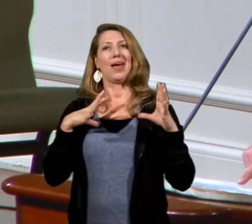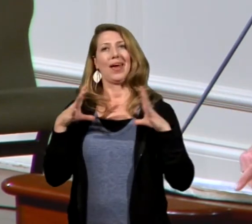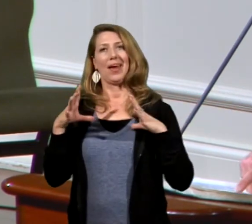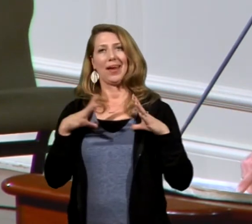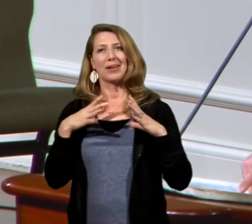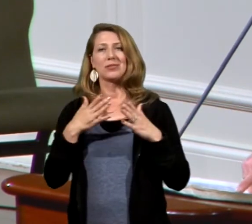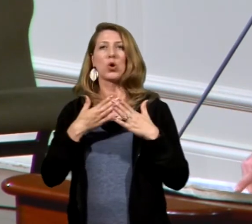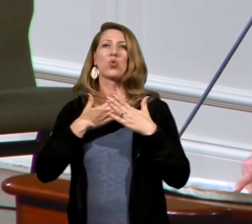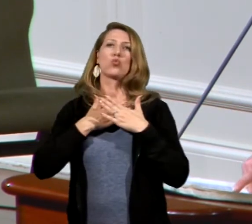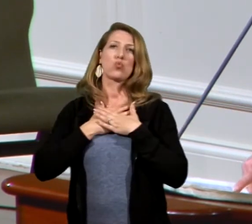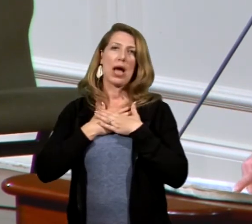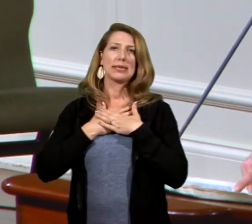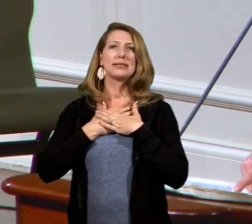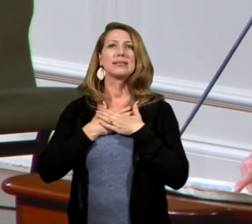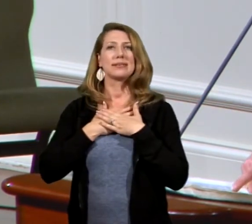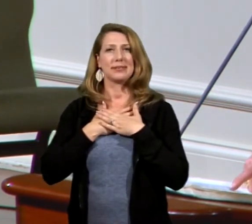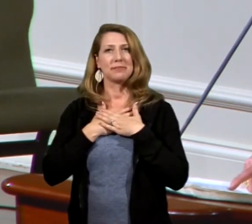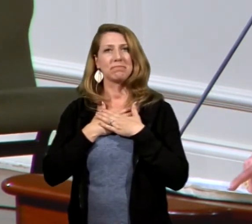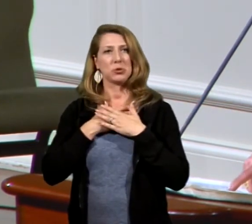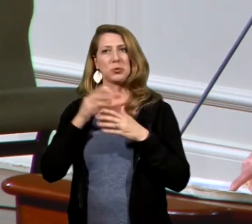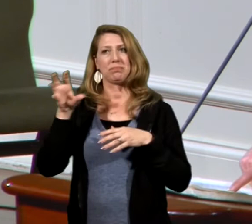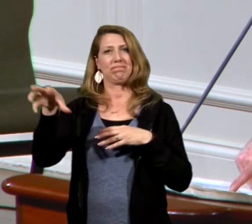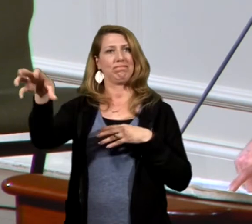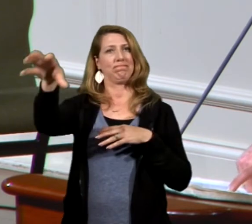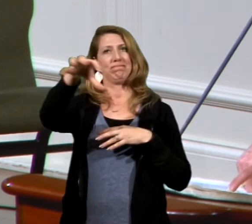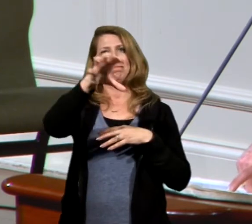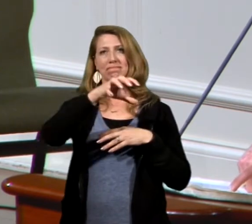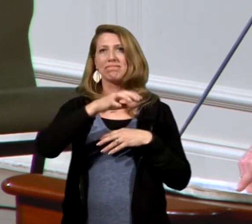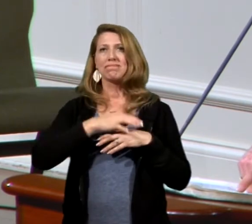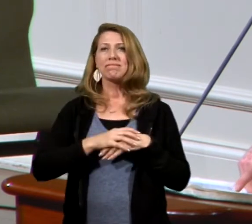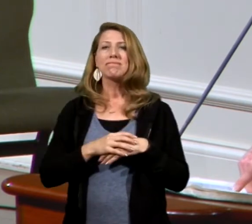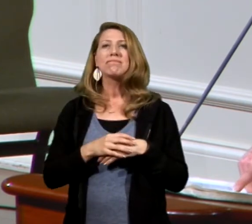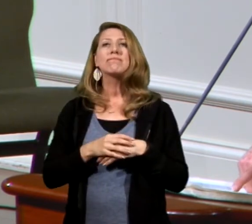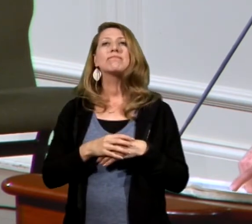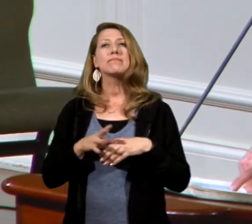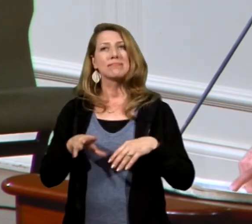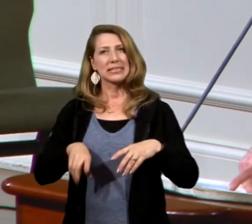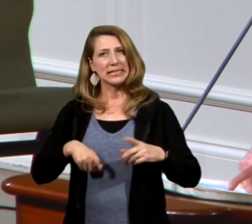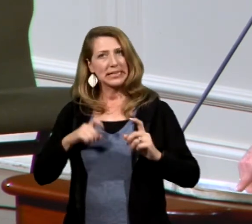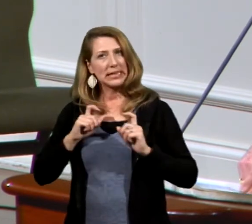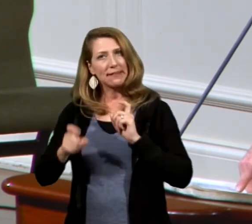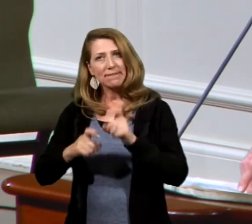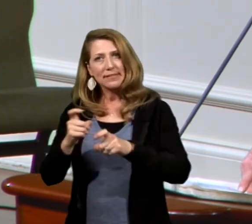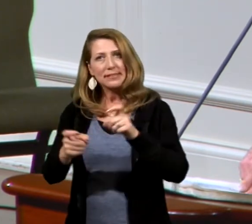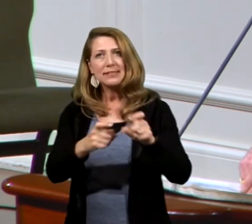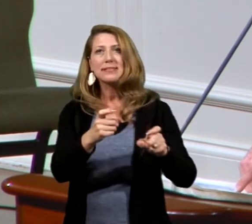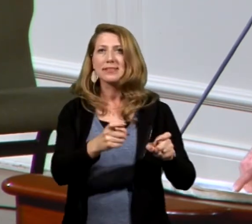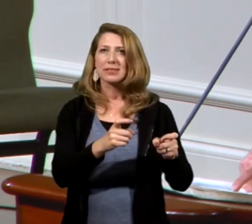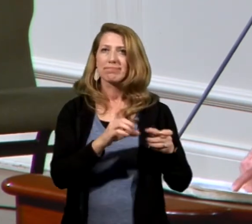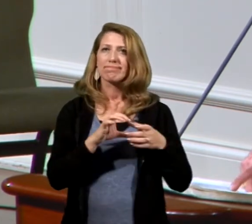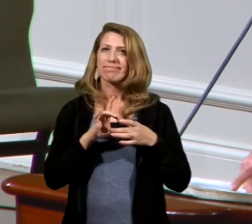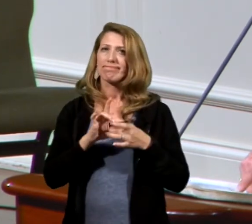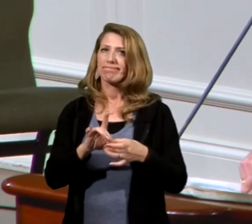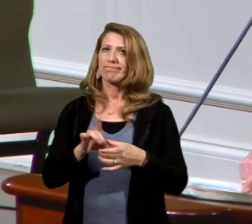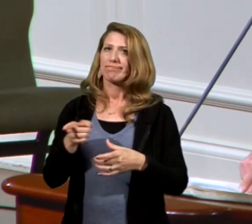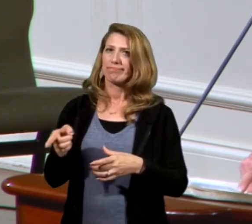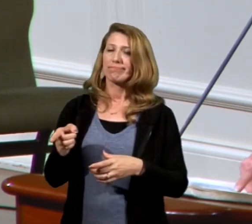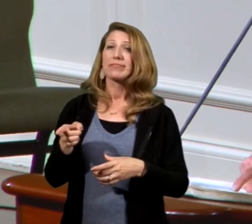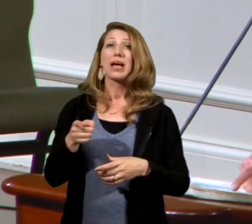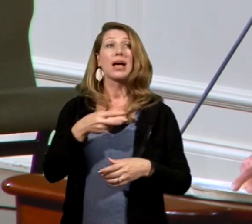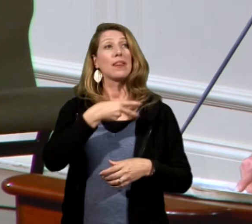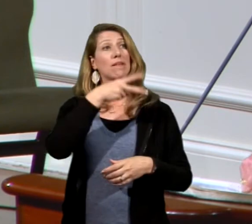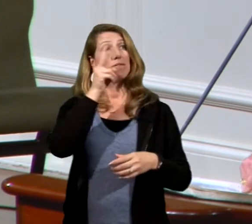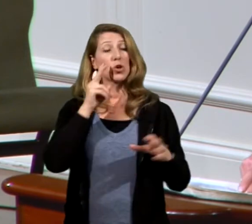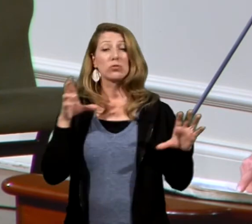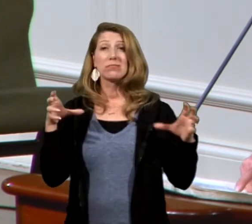them a rest, gave them a holiday to the provinces, and gave gifts according to the state of the king. And when the virgins were